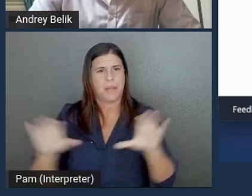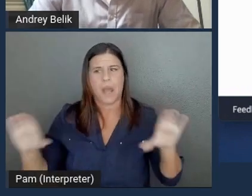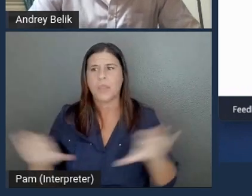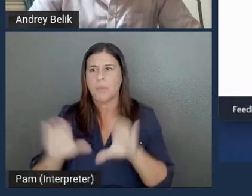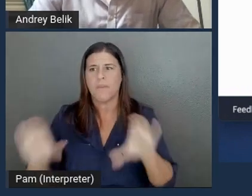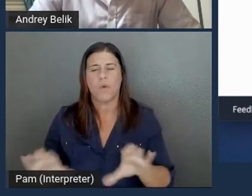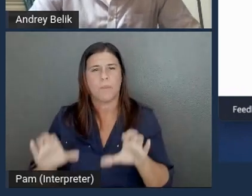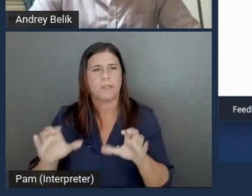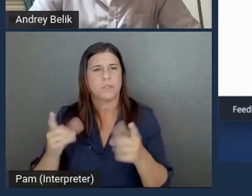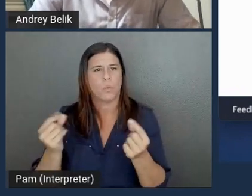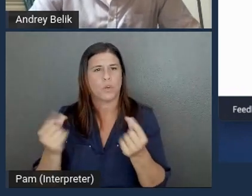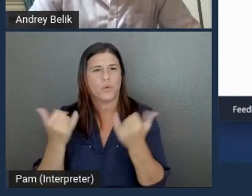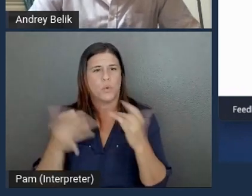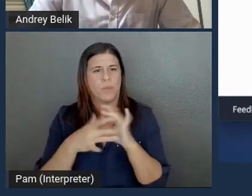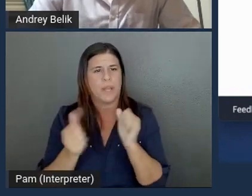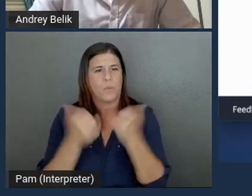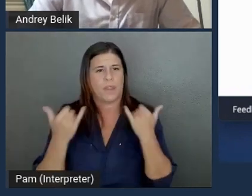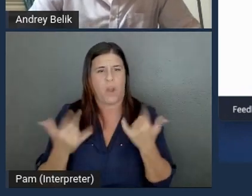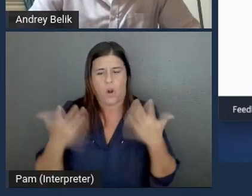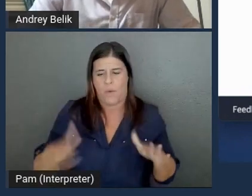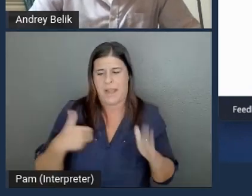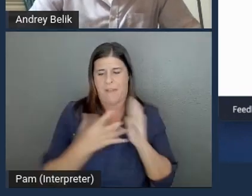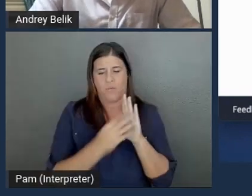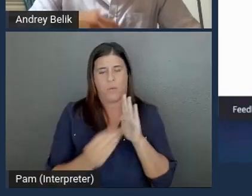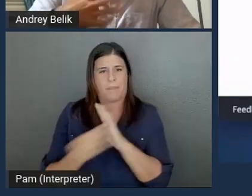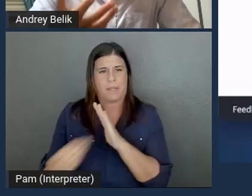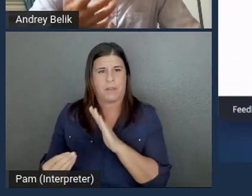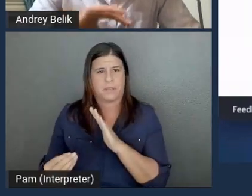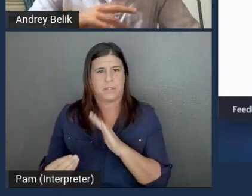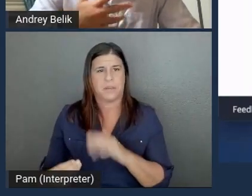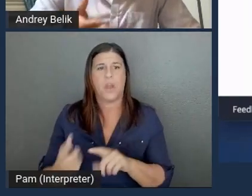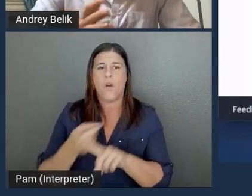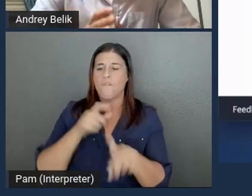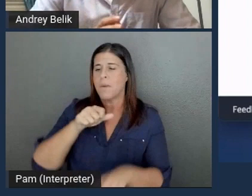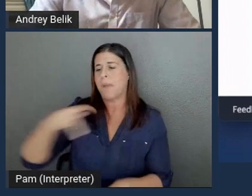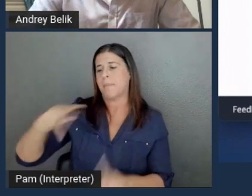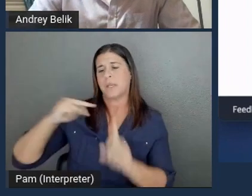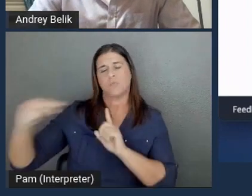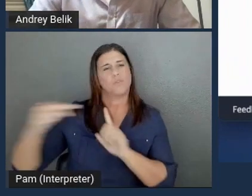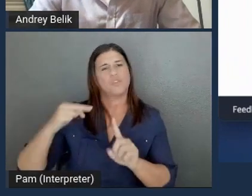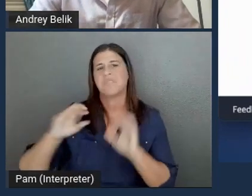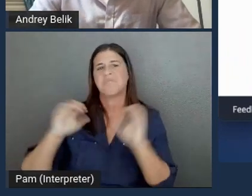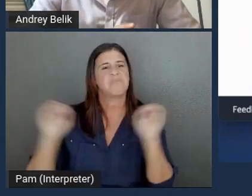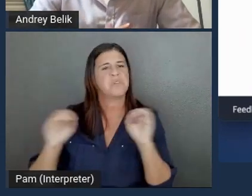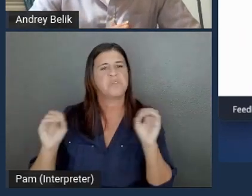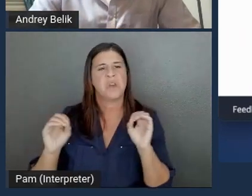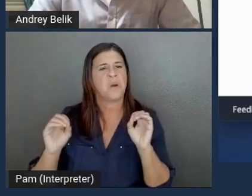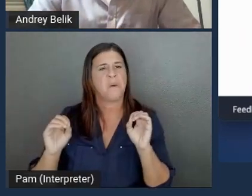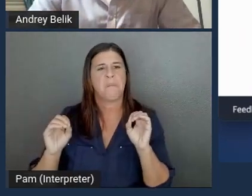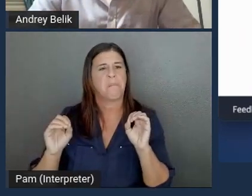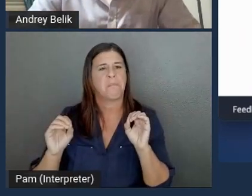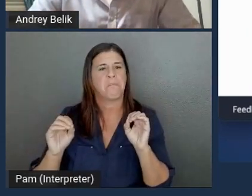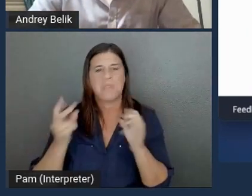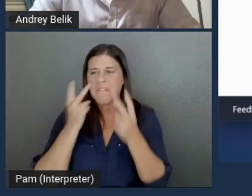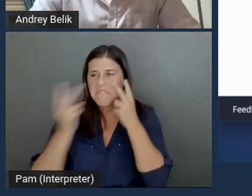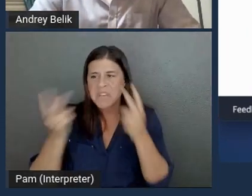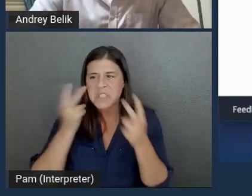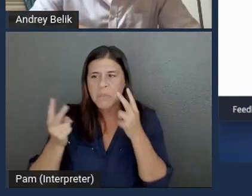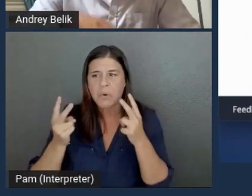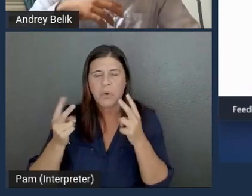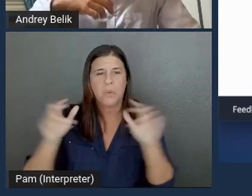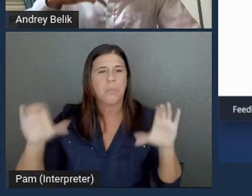existing replicas? So there should be, from application perspective, there should be no visible drop in performance.